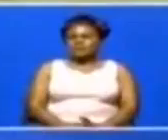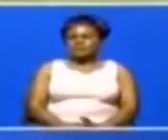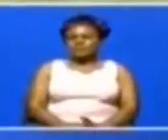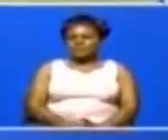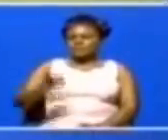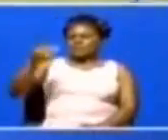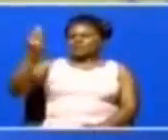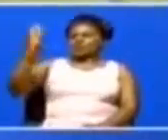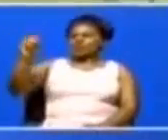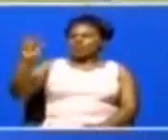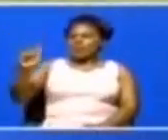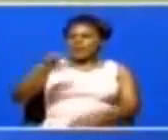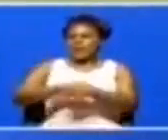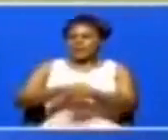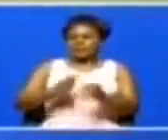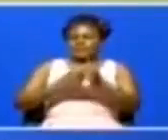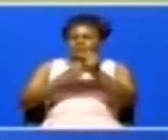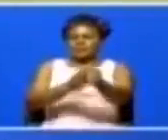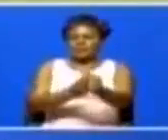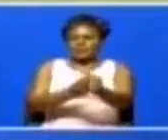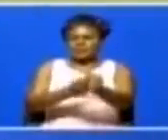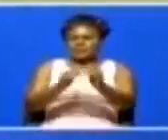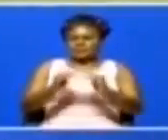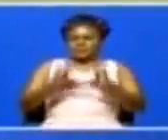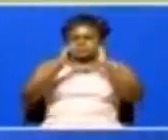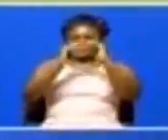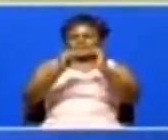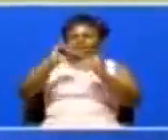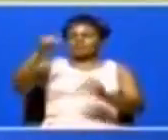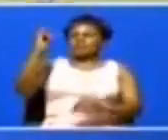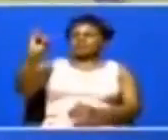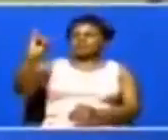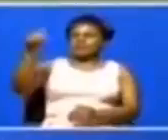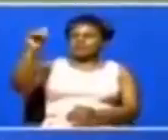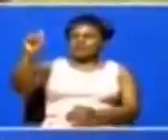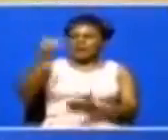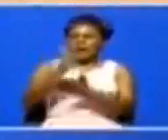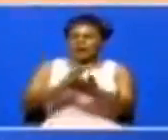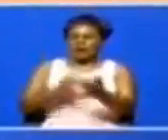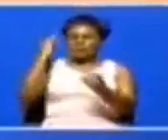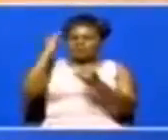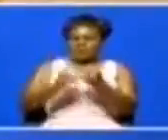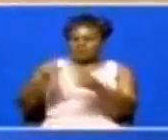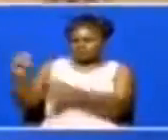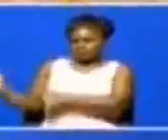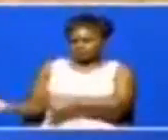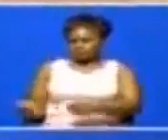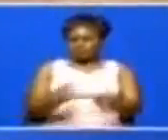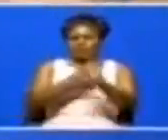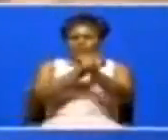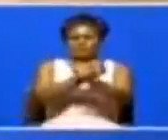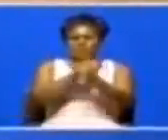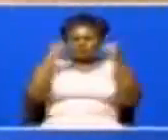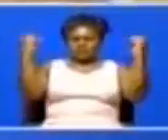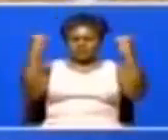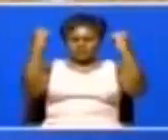Henry Juma grabbed a brace in the match that saw them book a slot against Ginger SS in the semi-finals. In hockey, defending champions Sinyolo